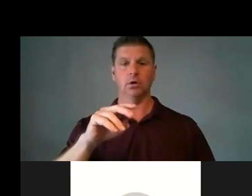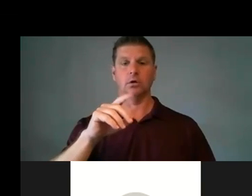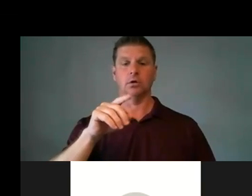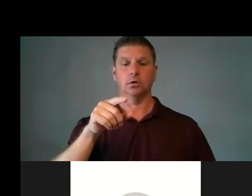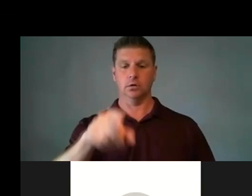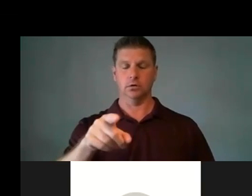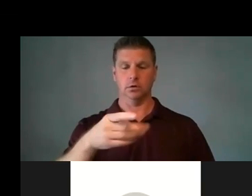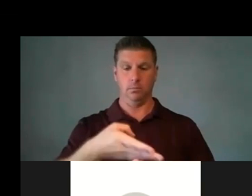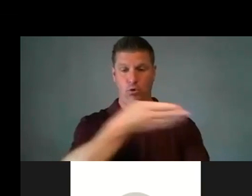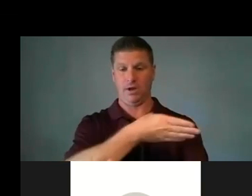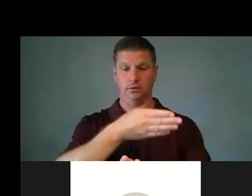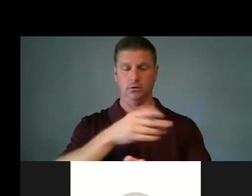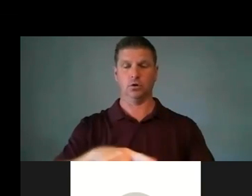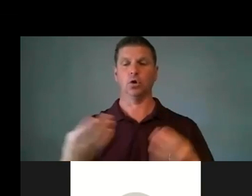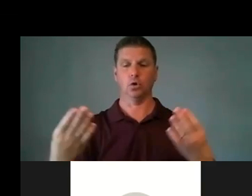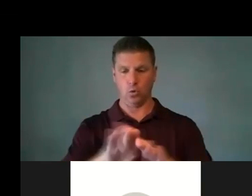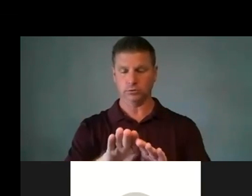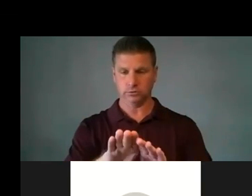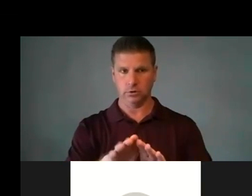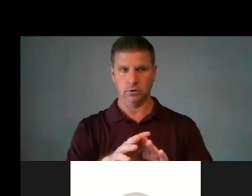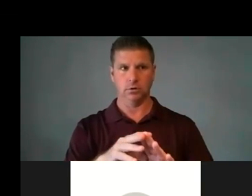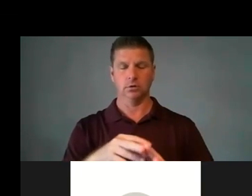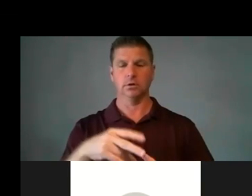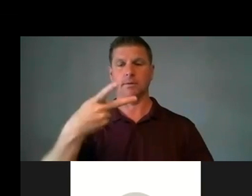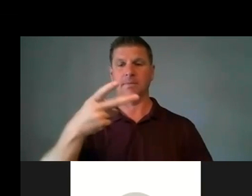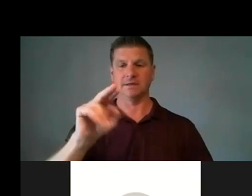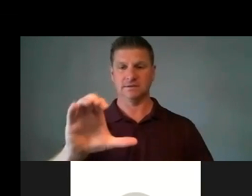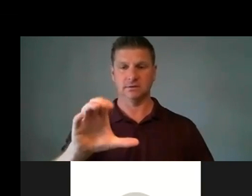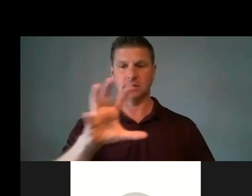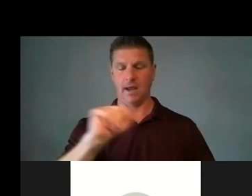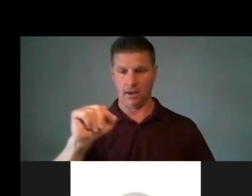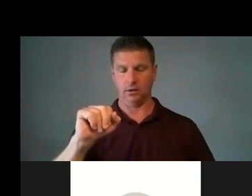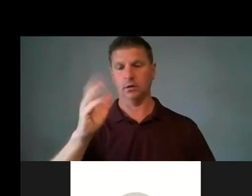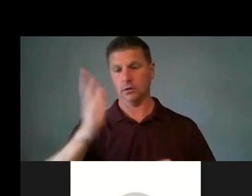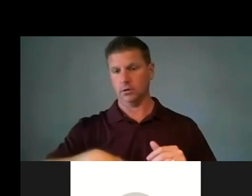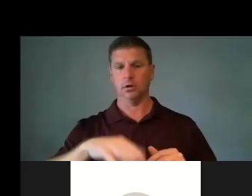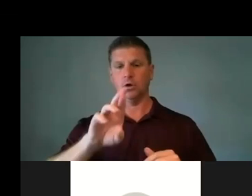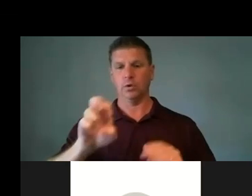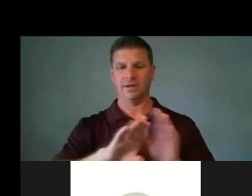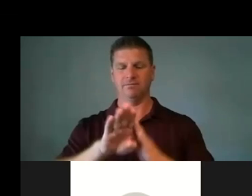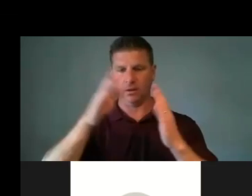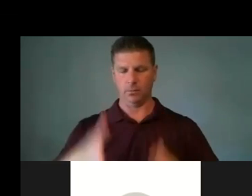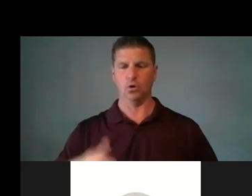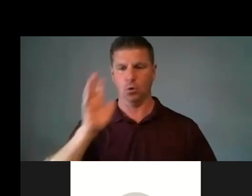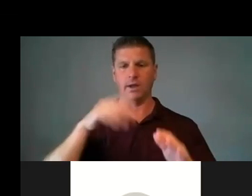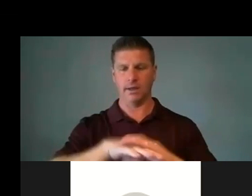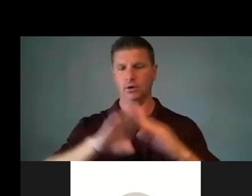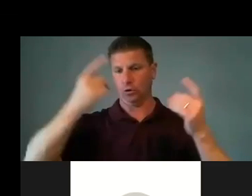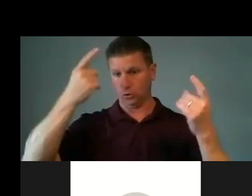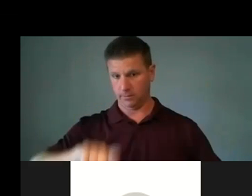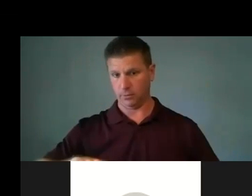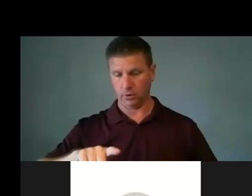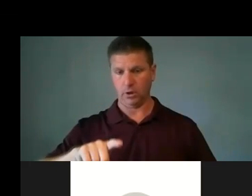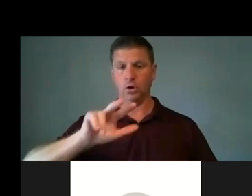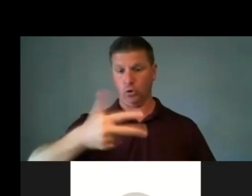precedent to closing, excuse me, PNC and or the redeveloper will enter into an agreement with